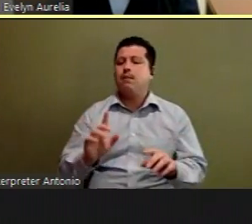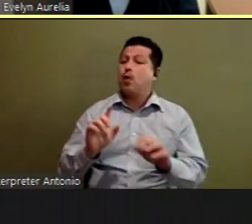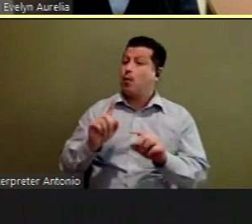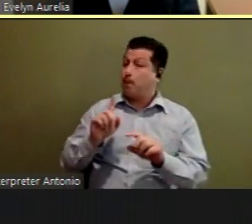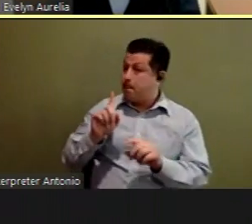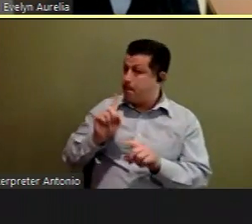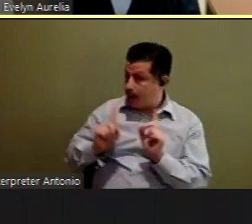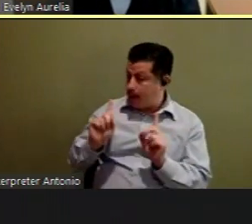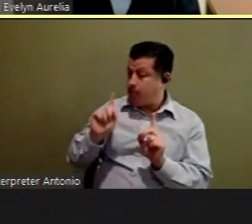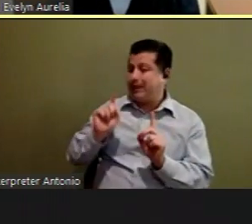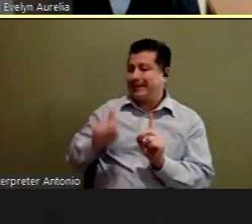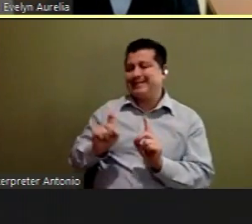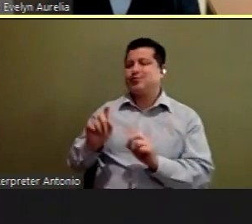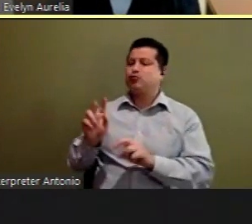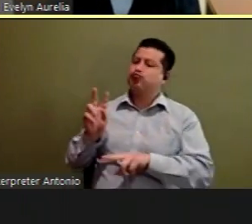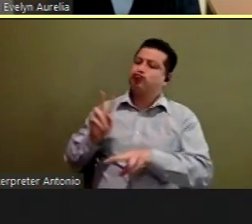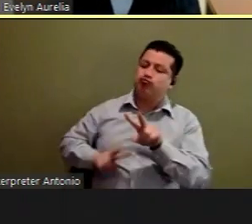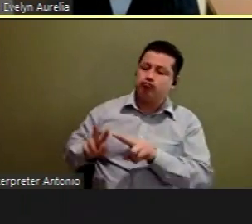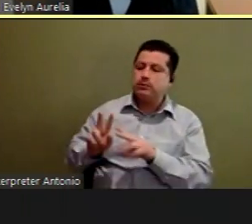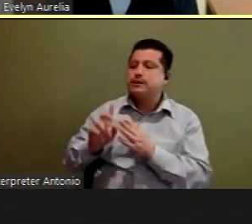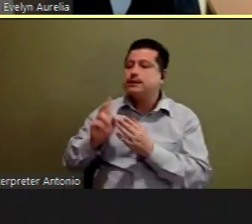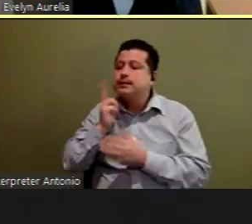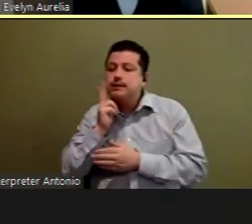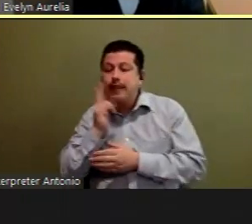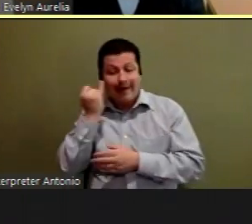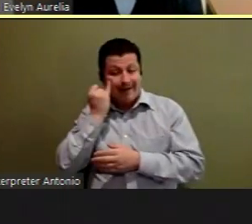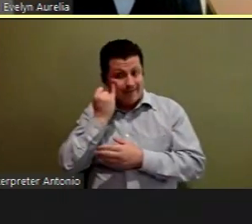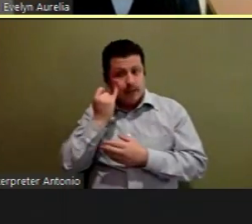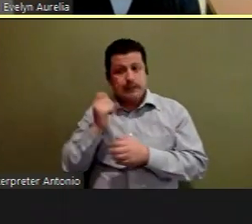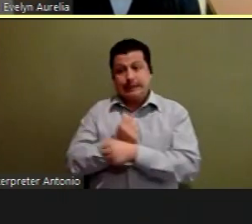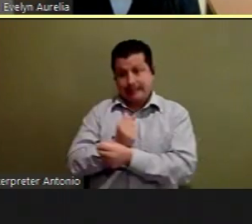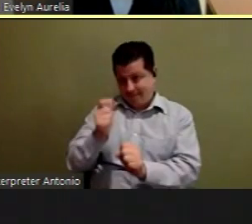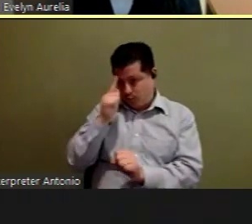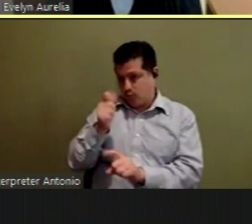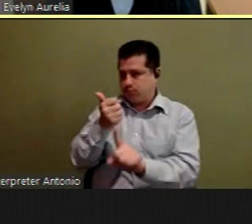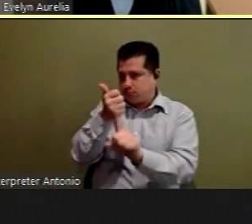allergic reactions are not the same as side effects. Next slide.